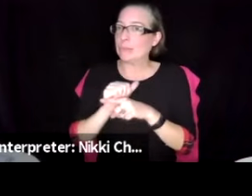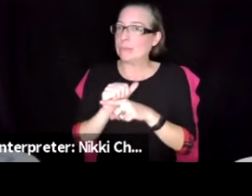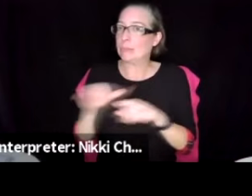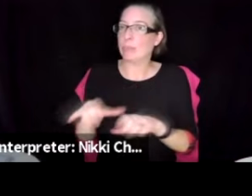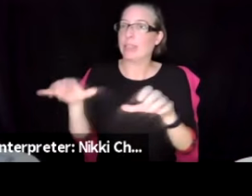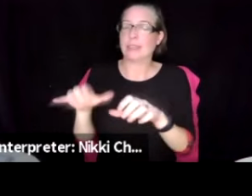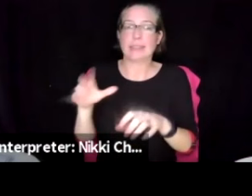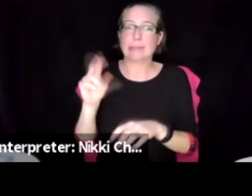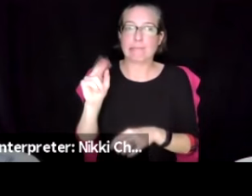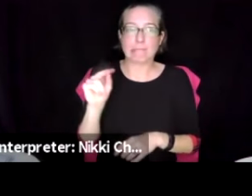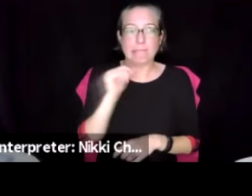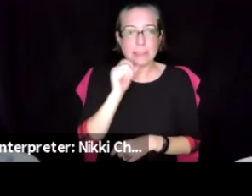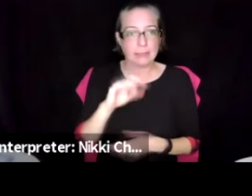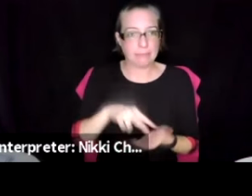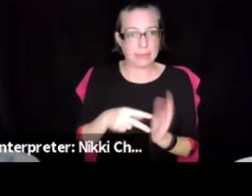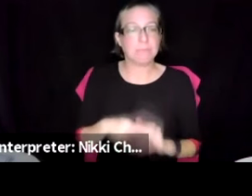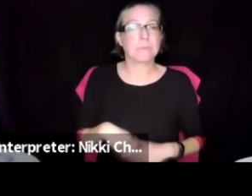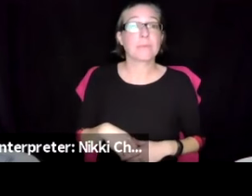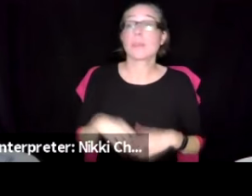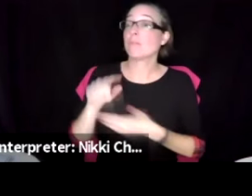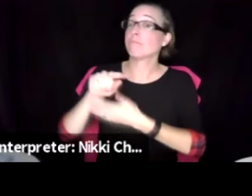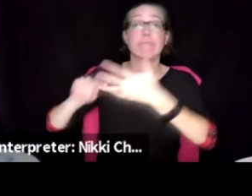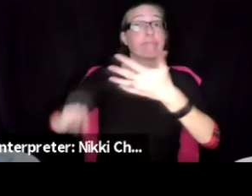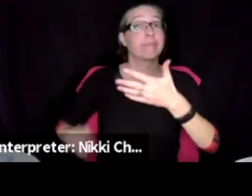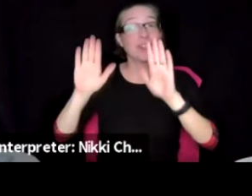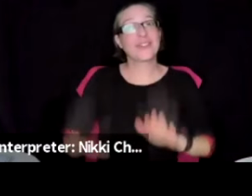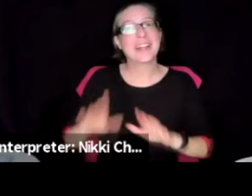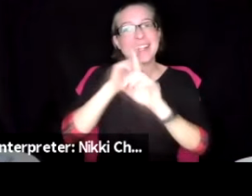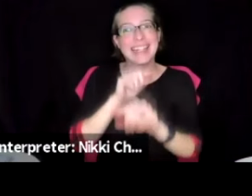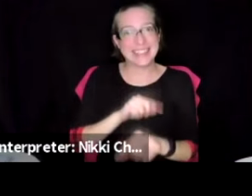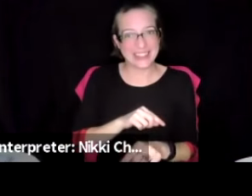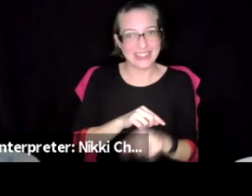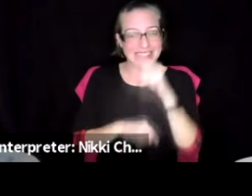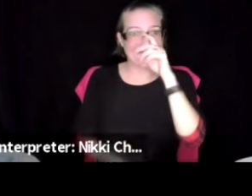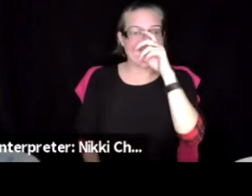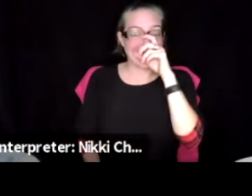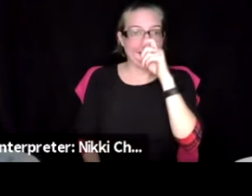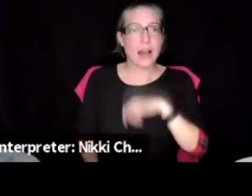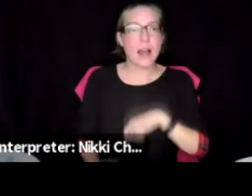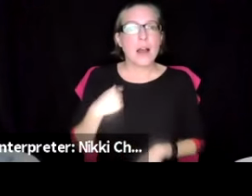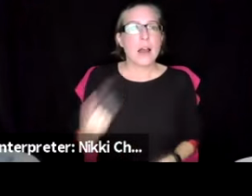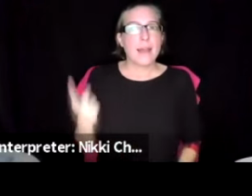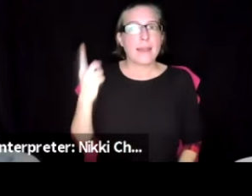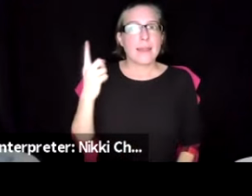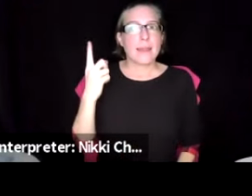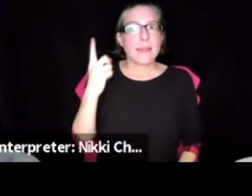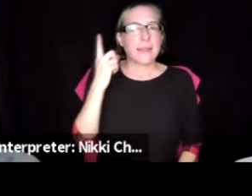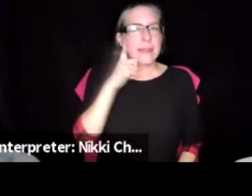So these are all great answers. I think that there are